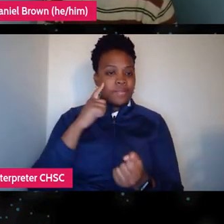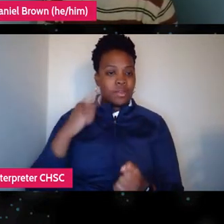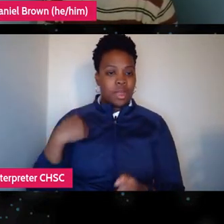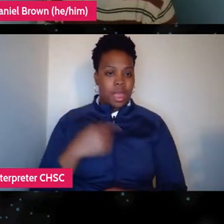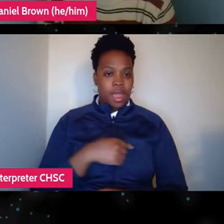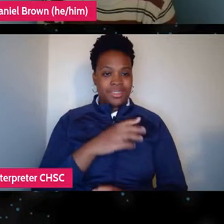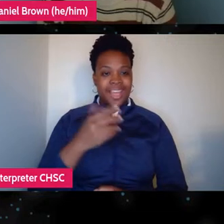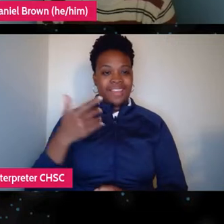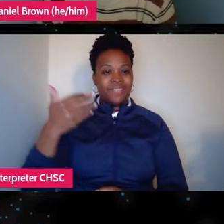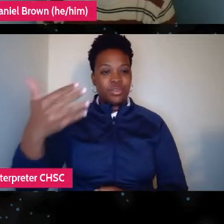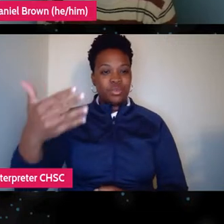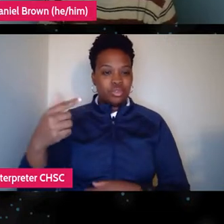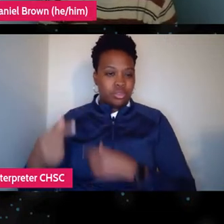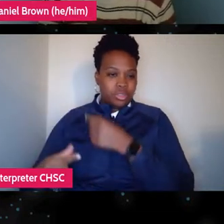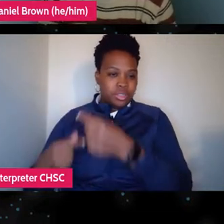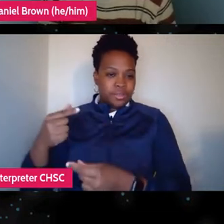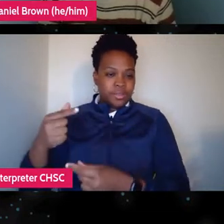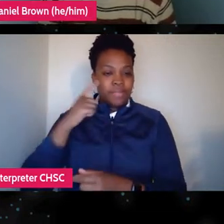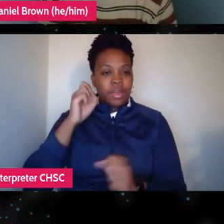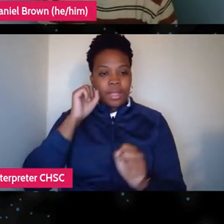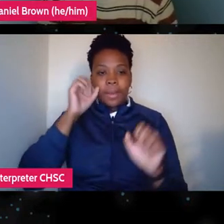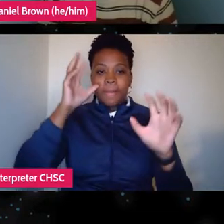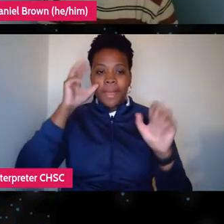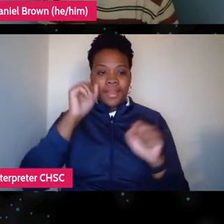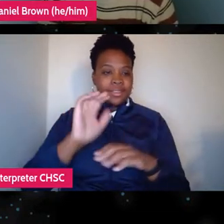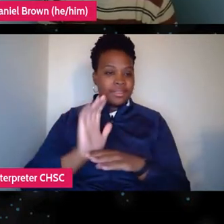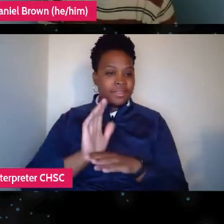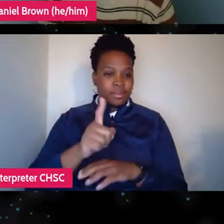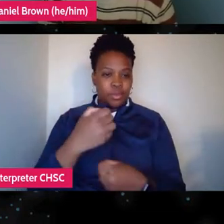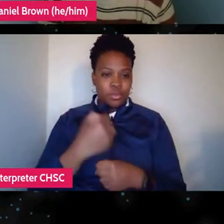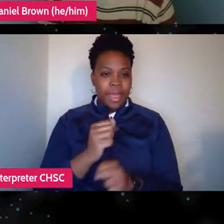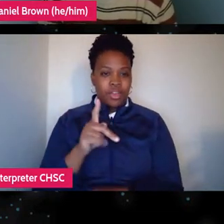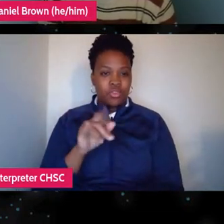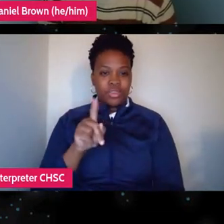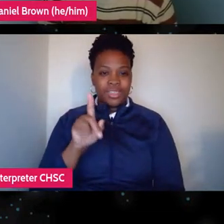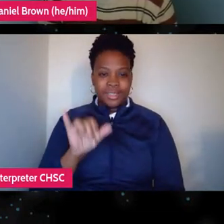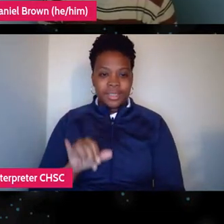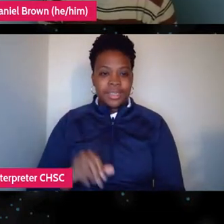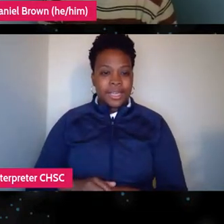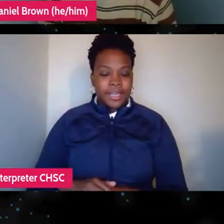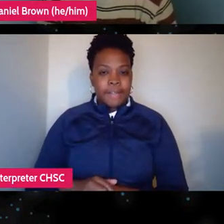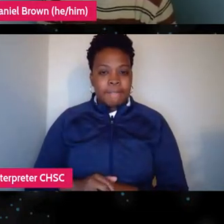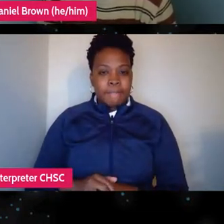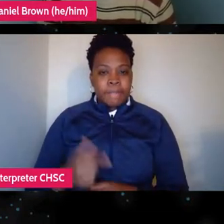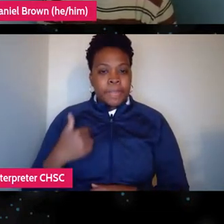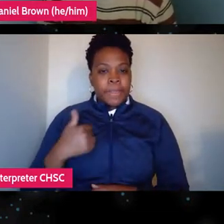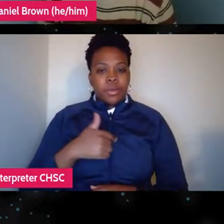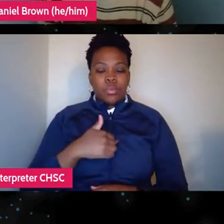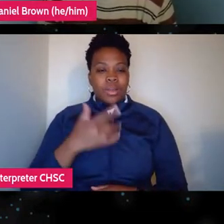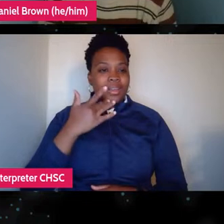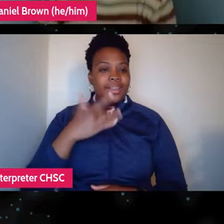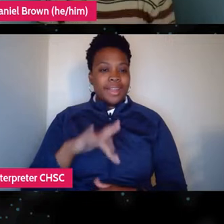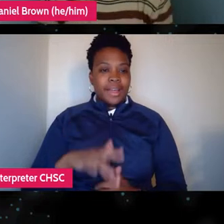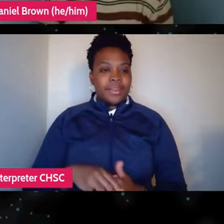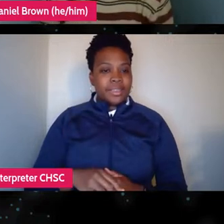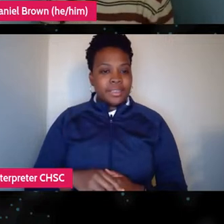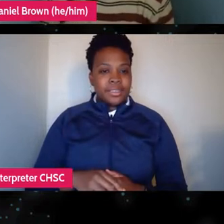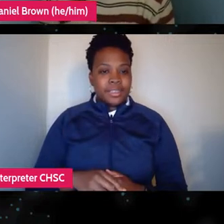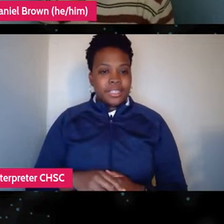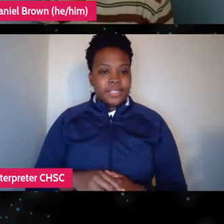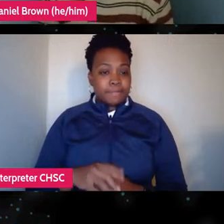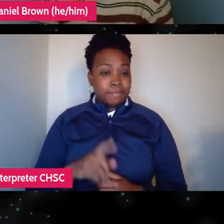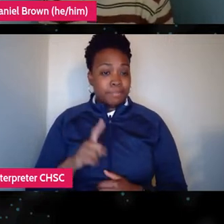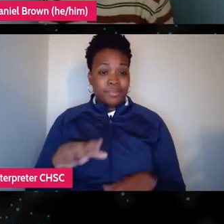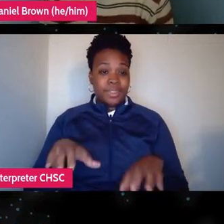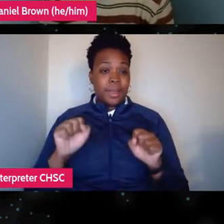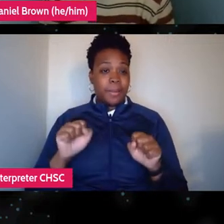future generations, for the amazing film that you made, Christi. We're just so lucky to been able to take it